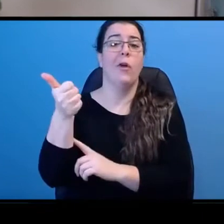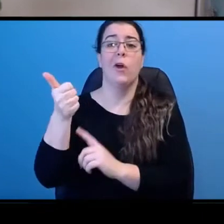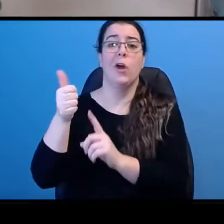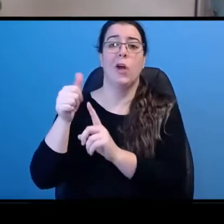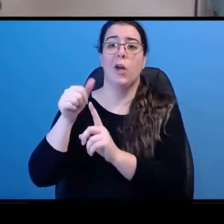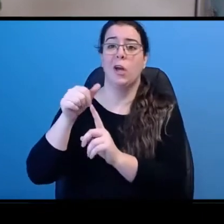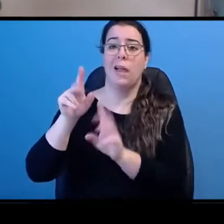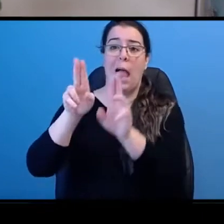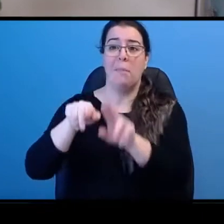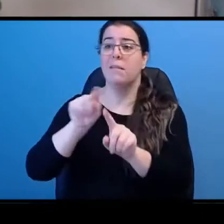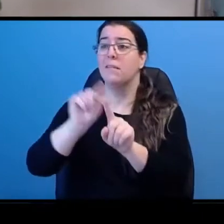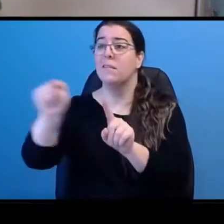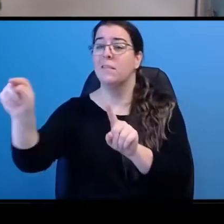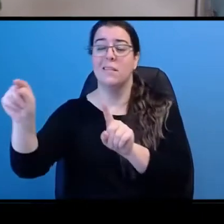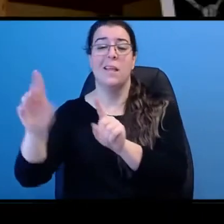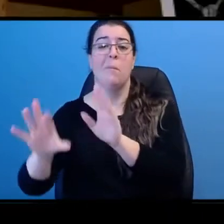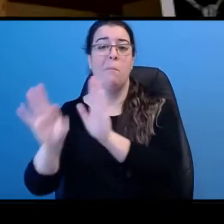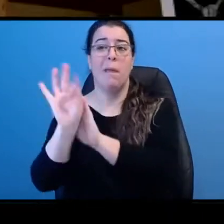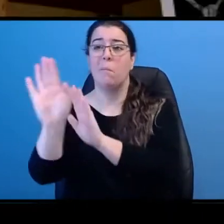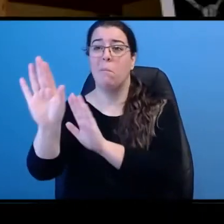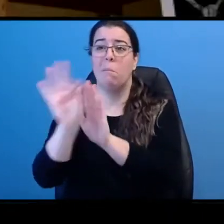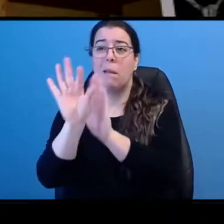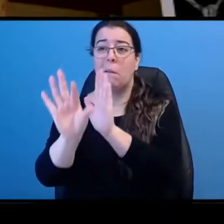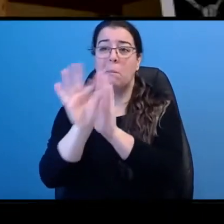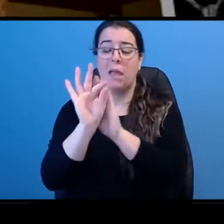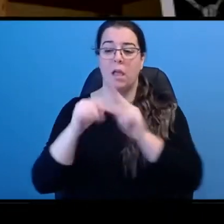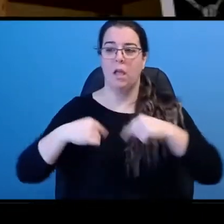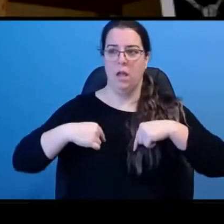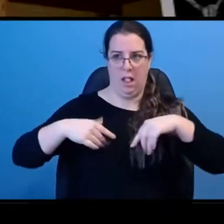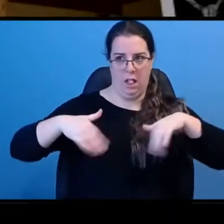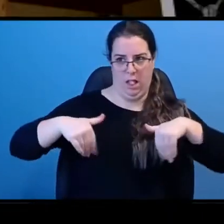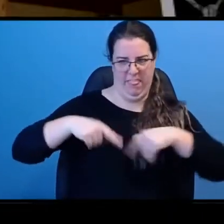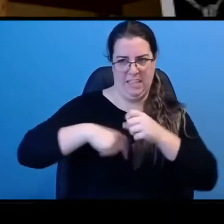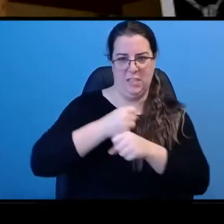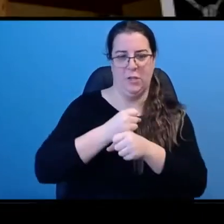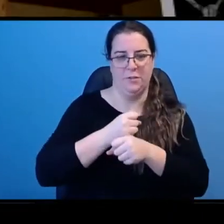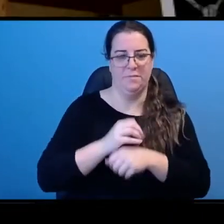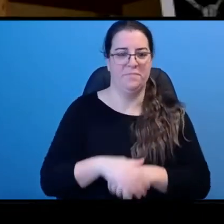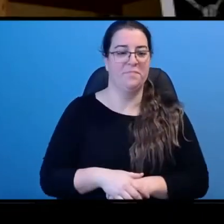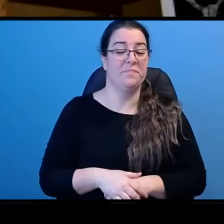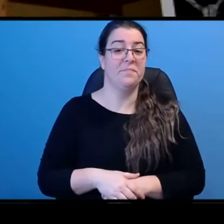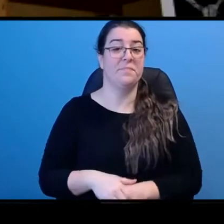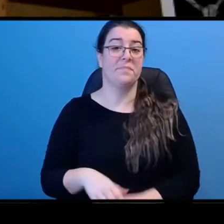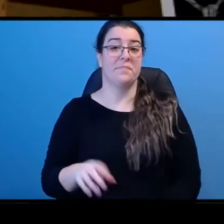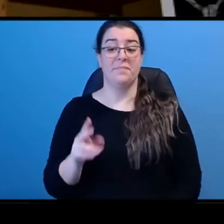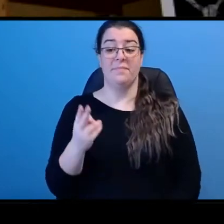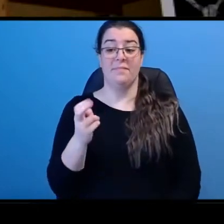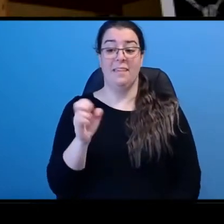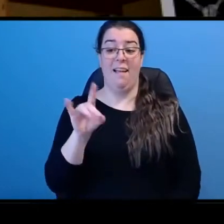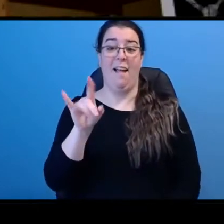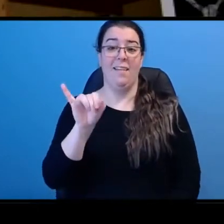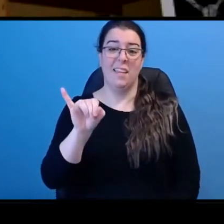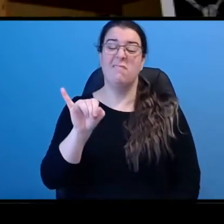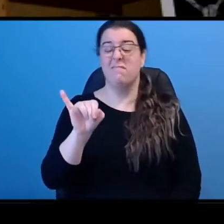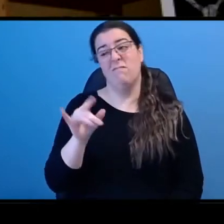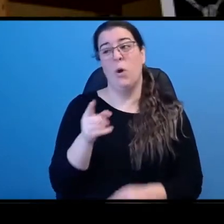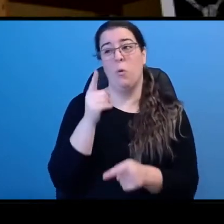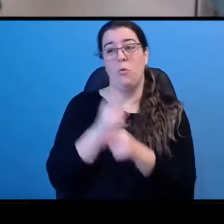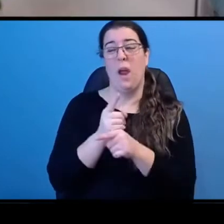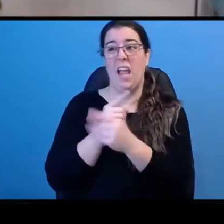hope. Allow yourself to feel that sting, Yeah. and then brush yourself off and try. Try